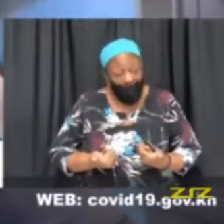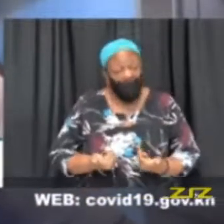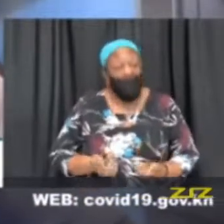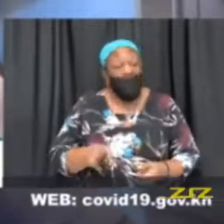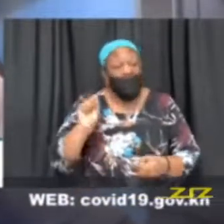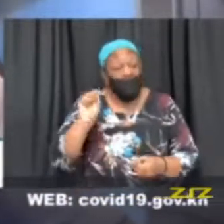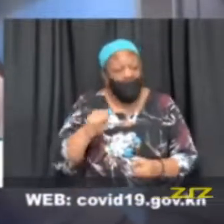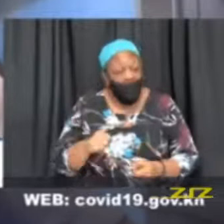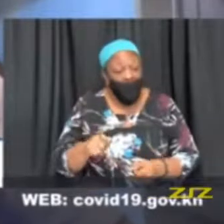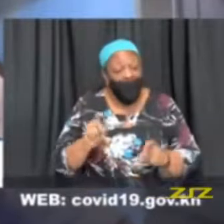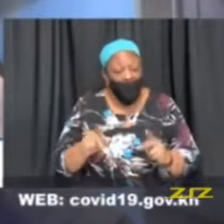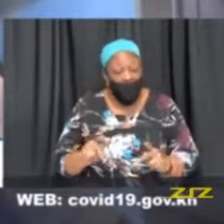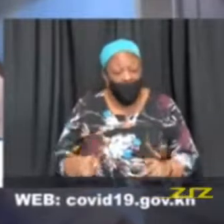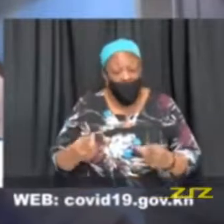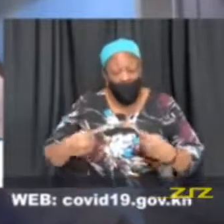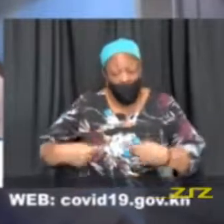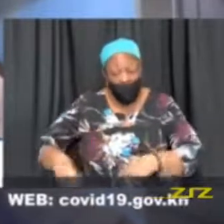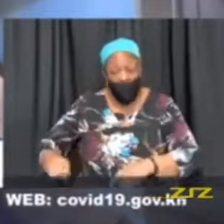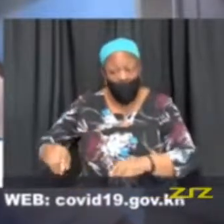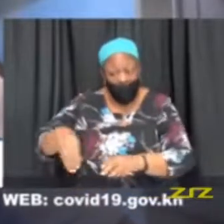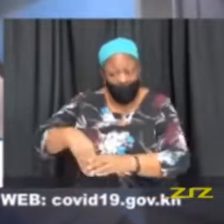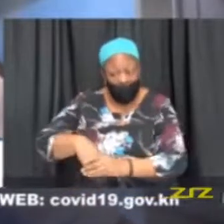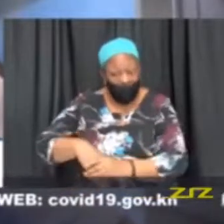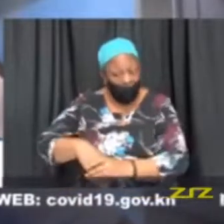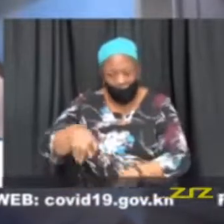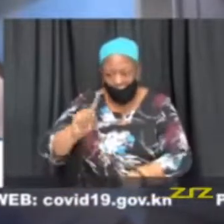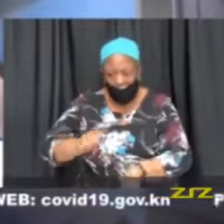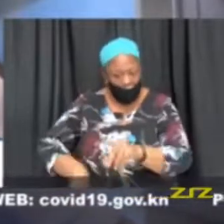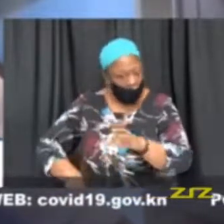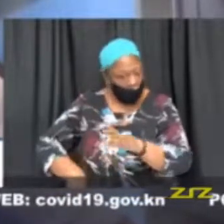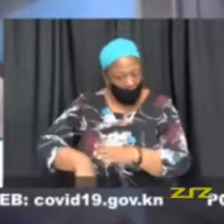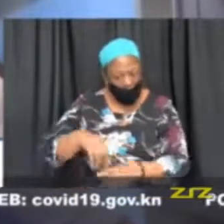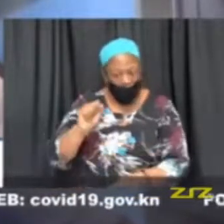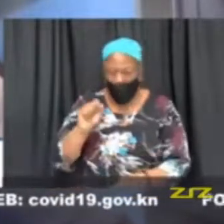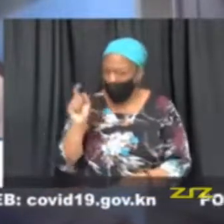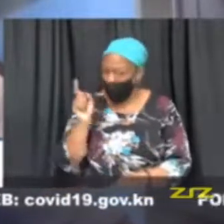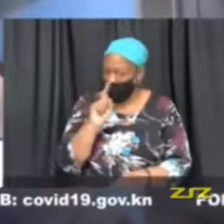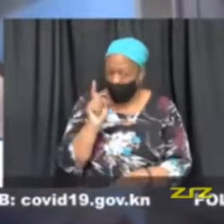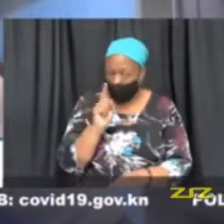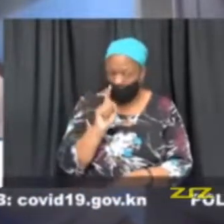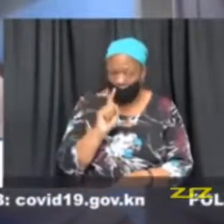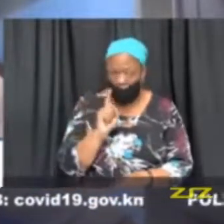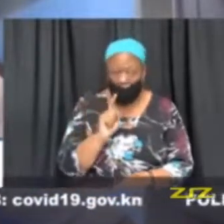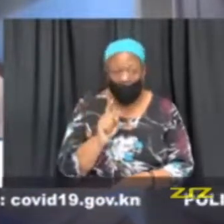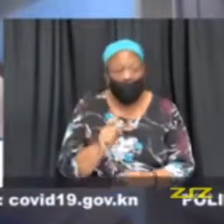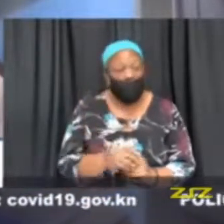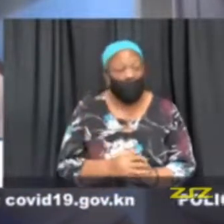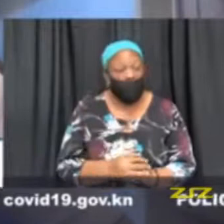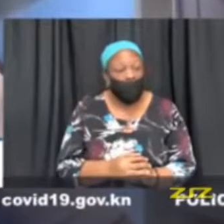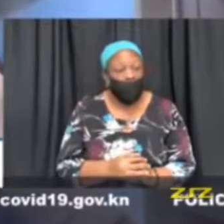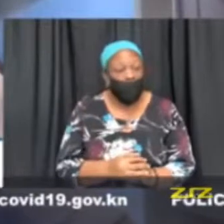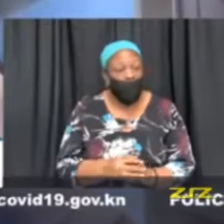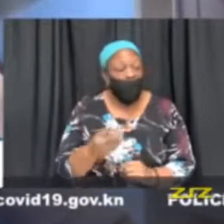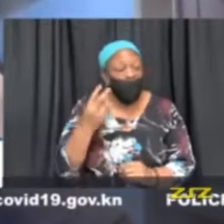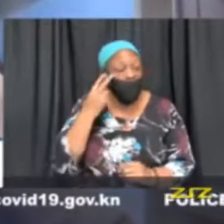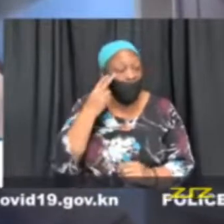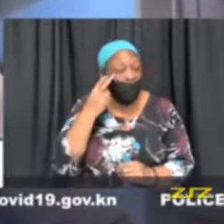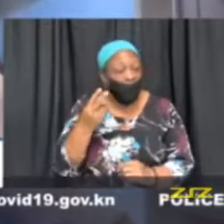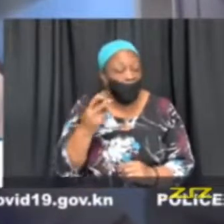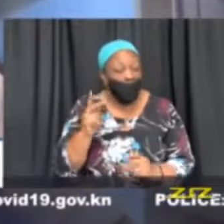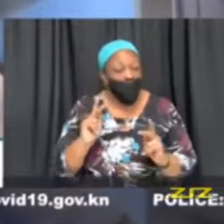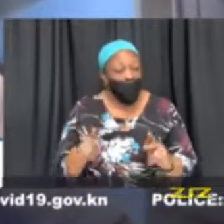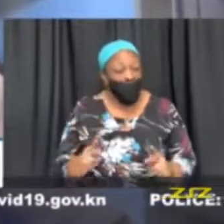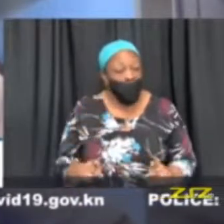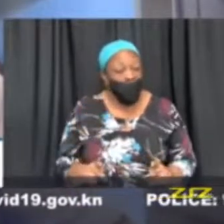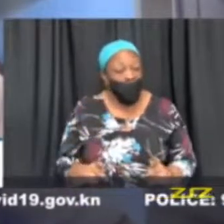people going in and not being able to get out because, as was mentioned by Dr. Brown in his update on the umbrella,